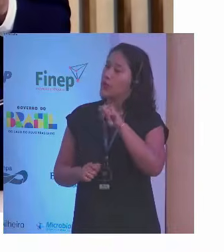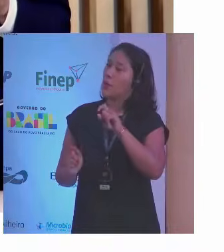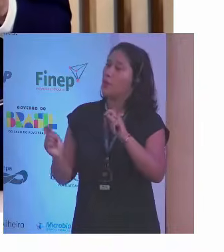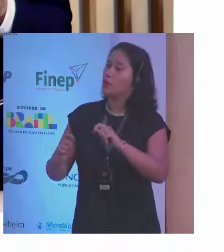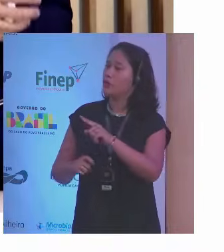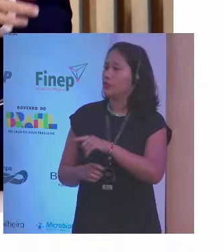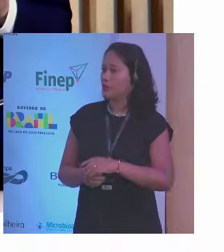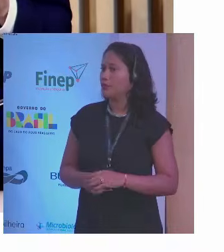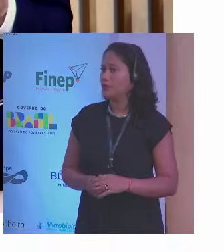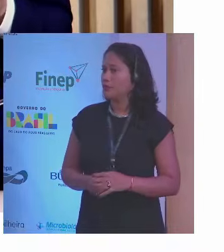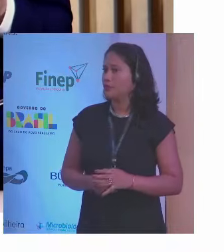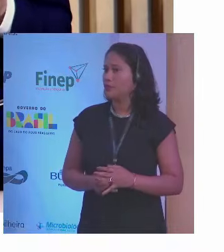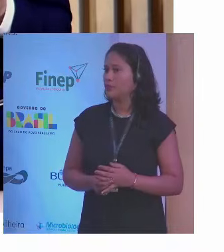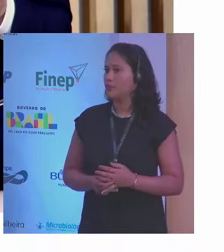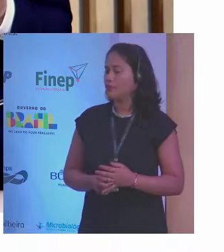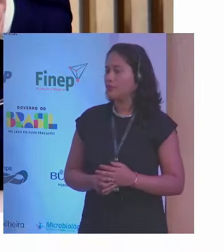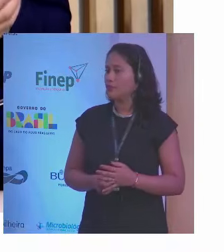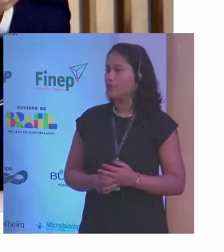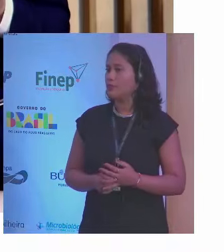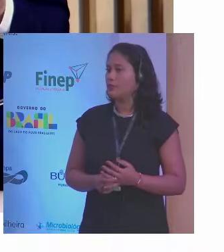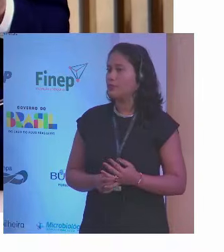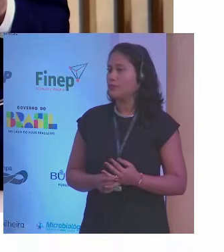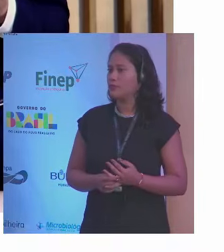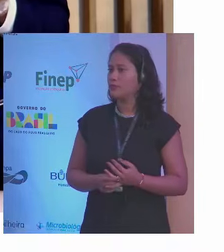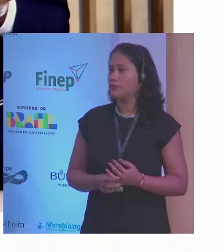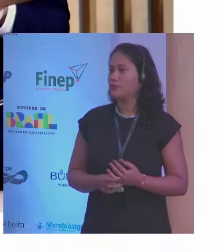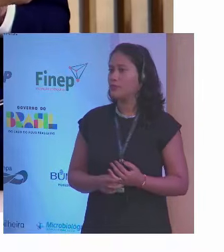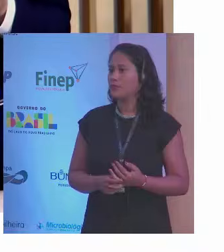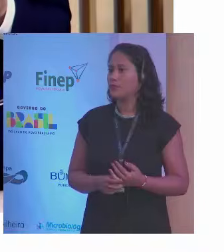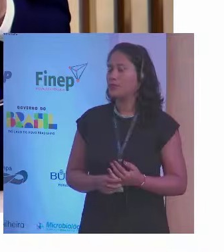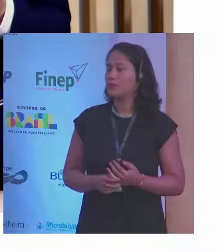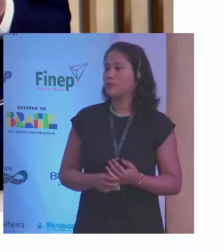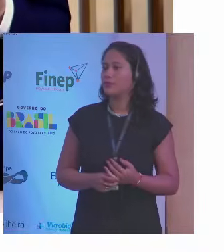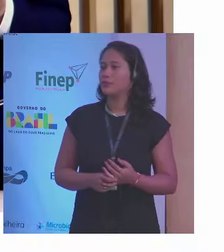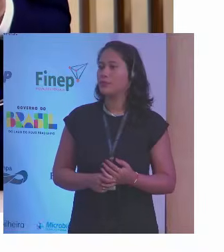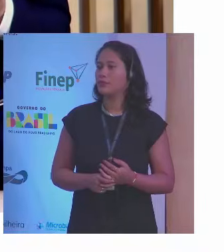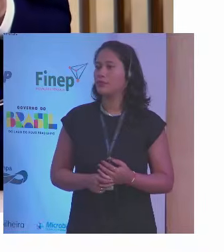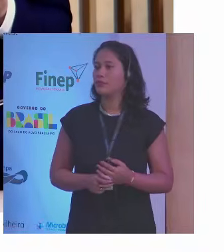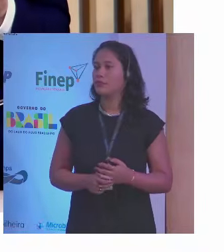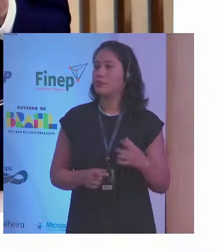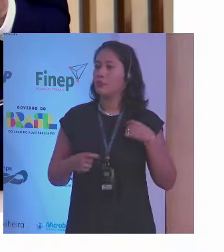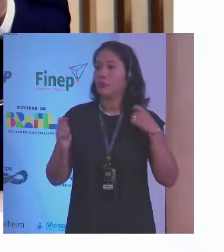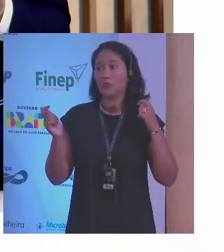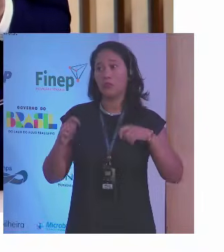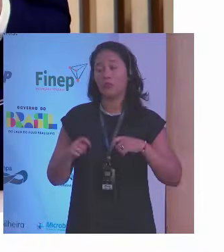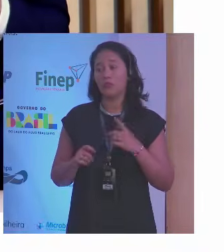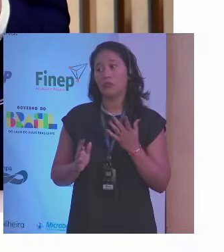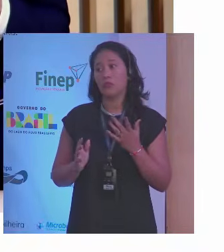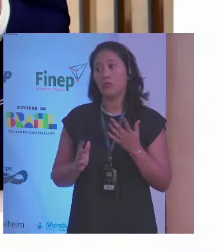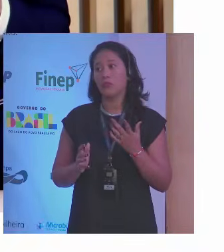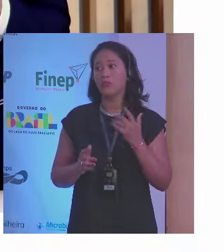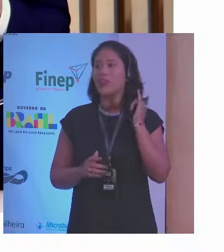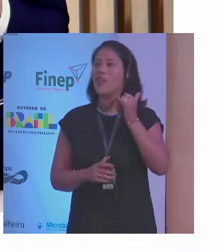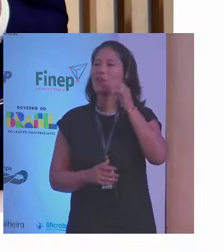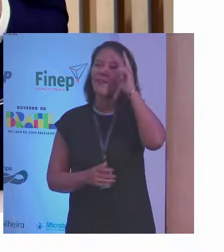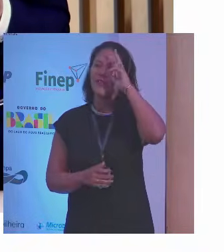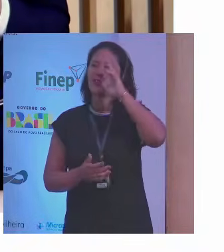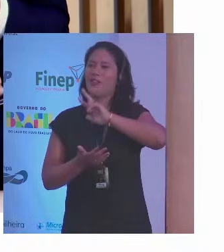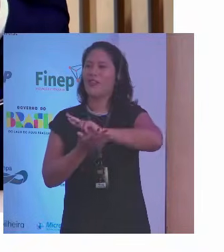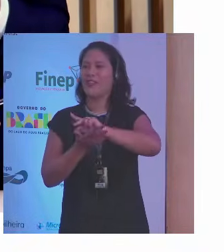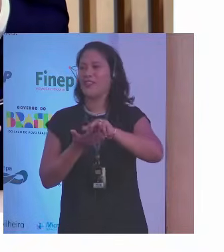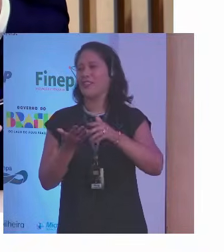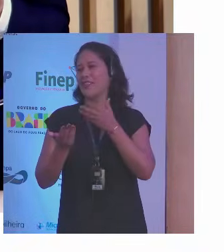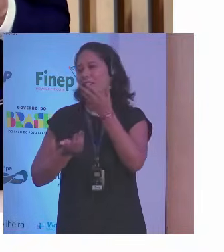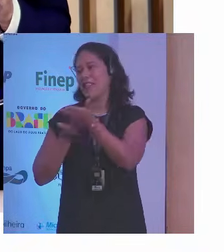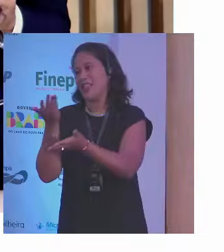can't tell you any story that to please you. There is one that is true, and science is there to